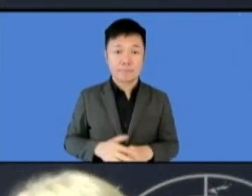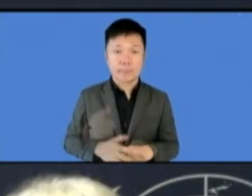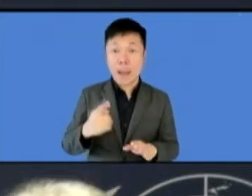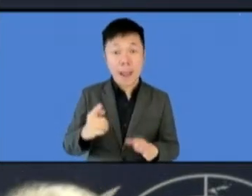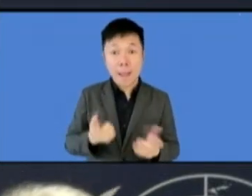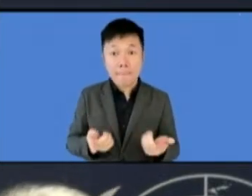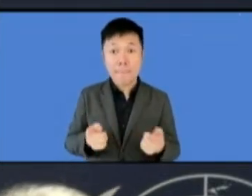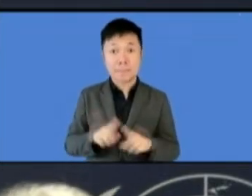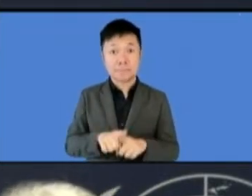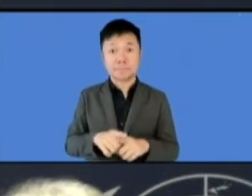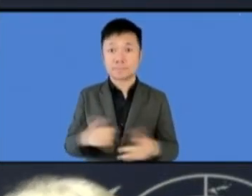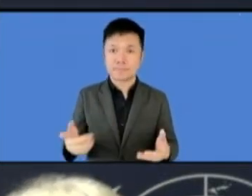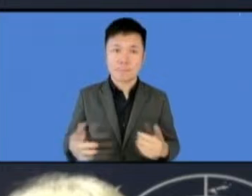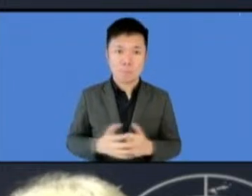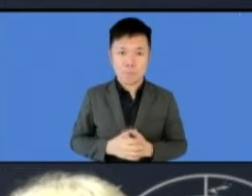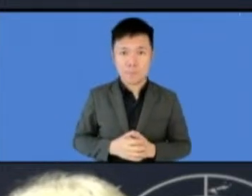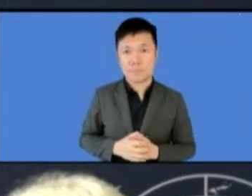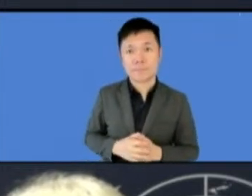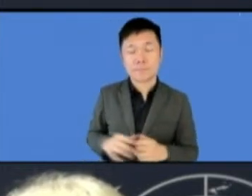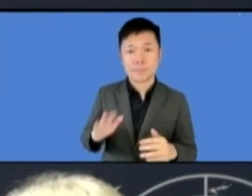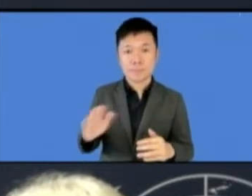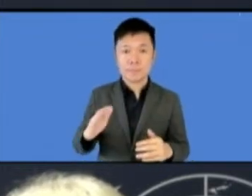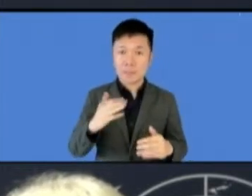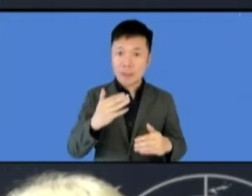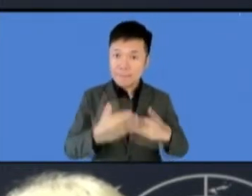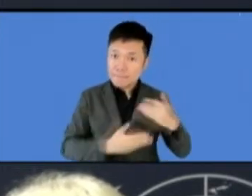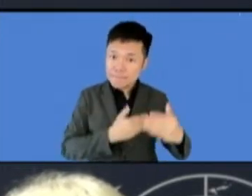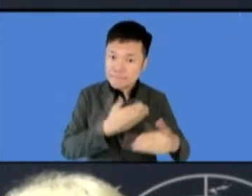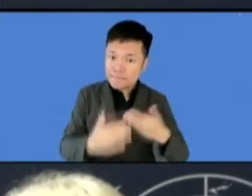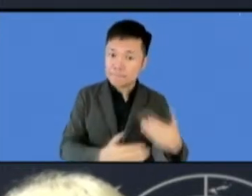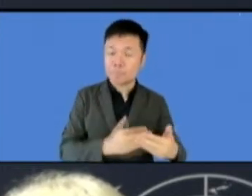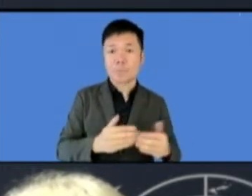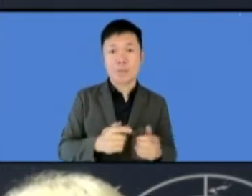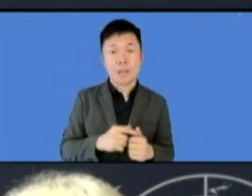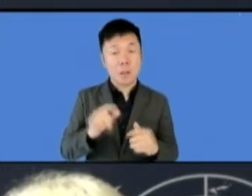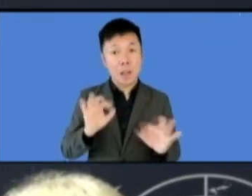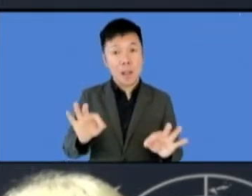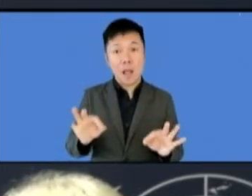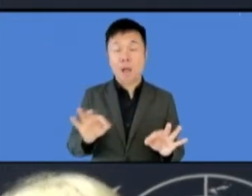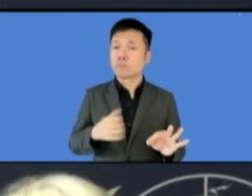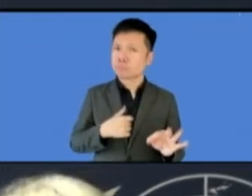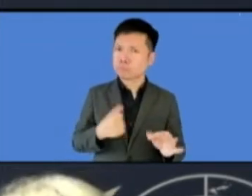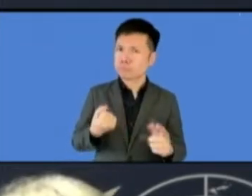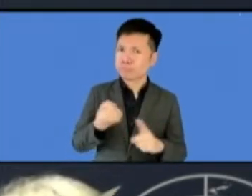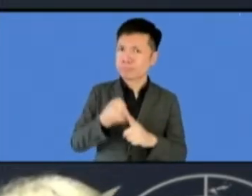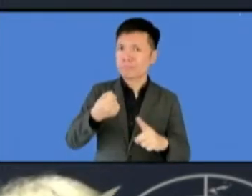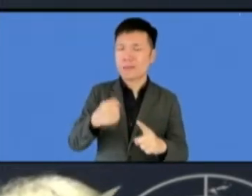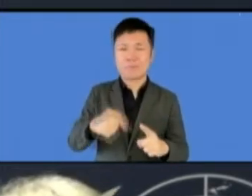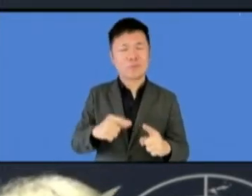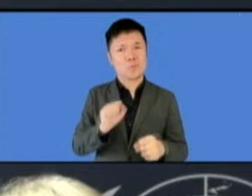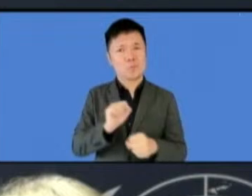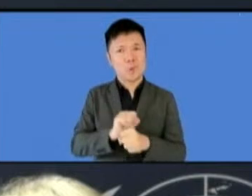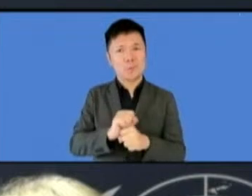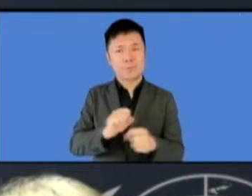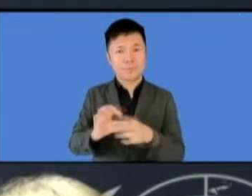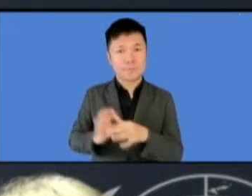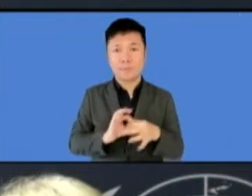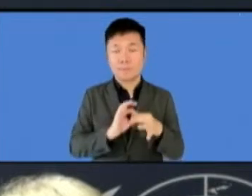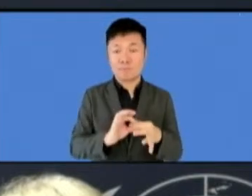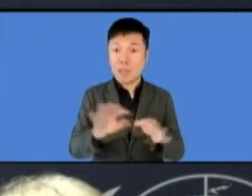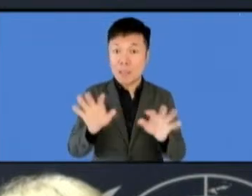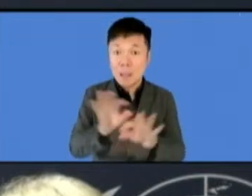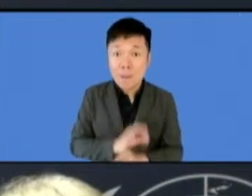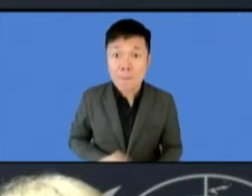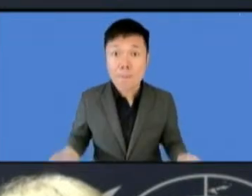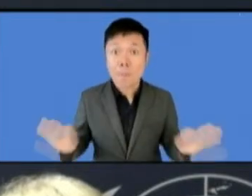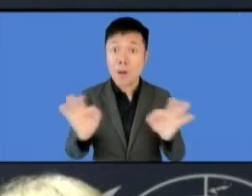very interestingly enough, is that for intergenerational activities really to have an impact and to work, it is actually critical that an